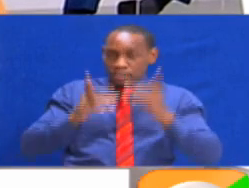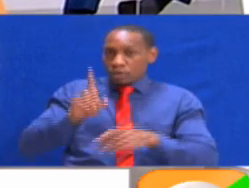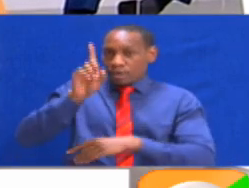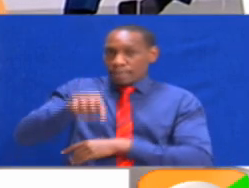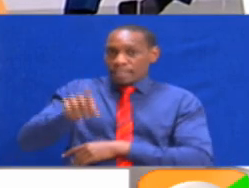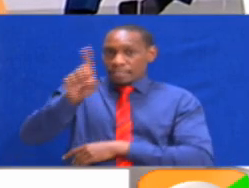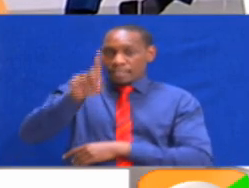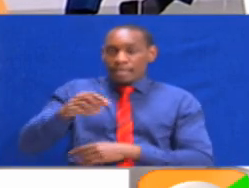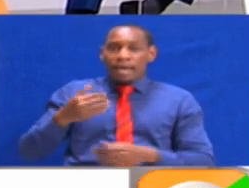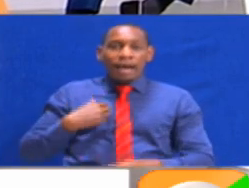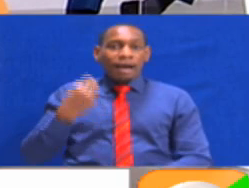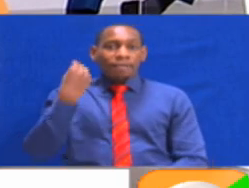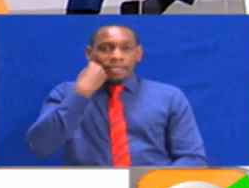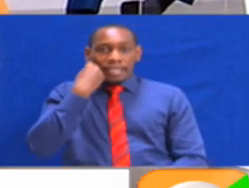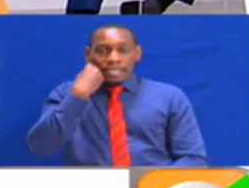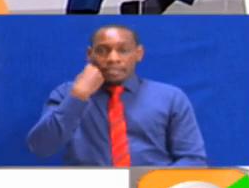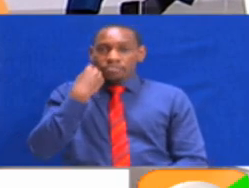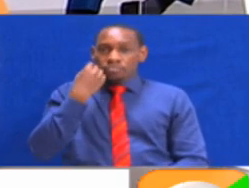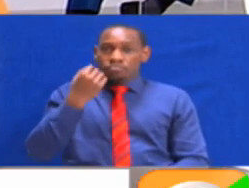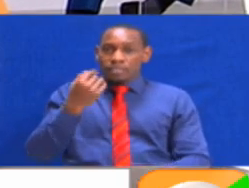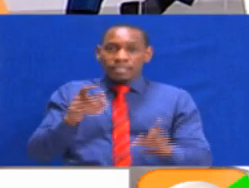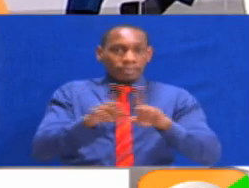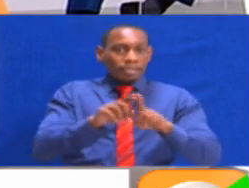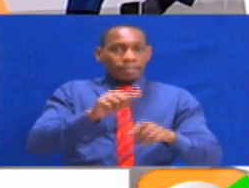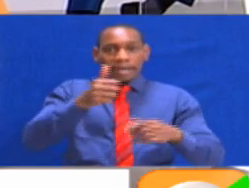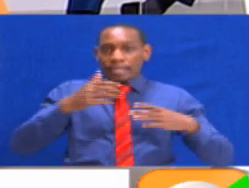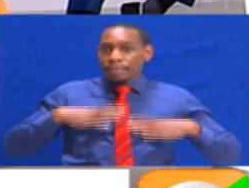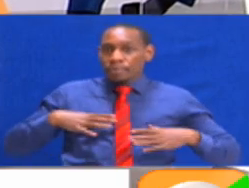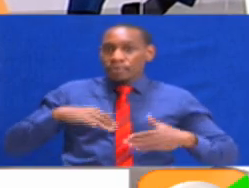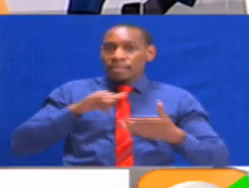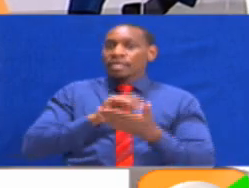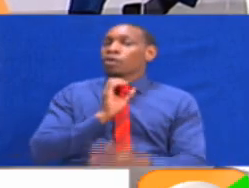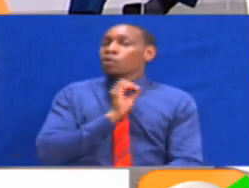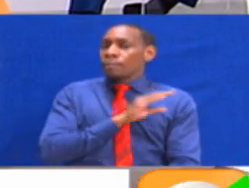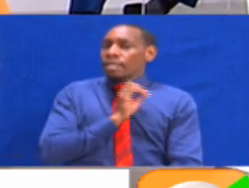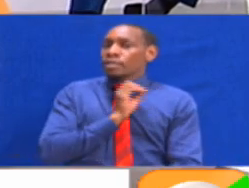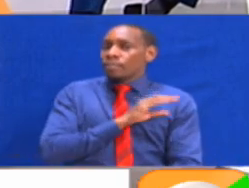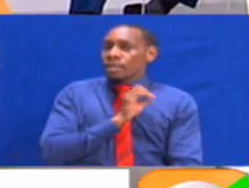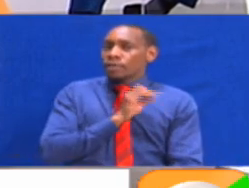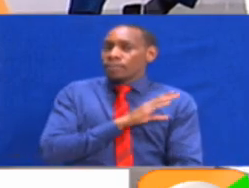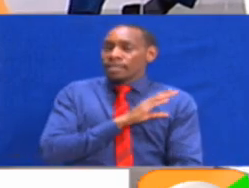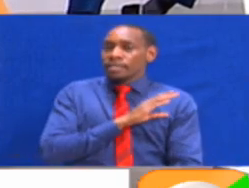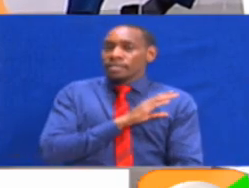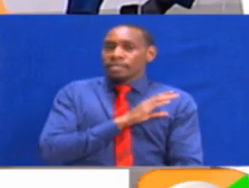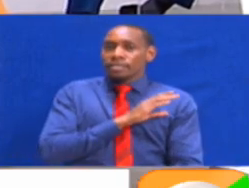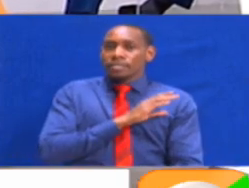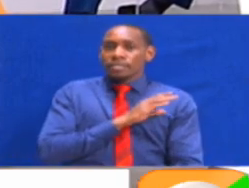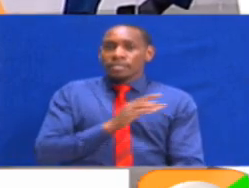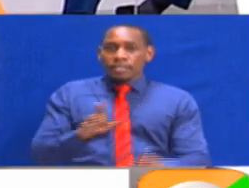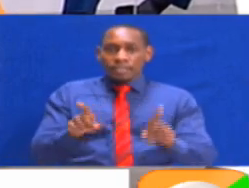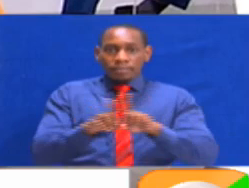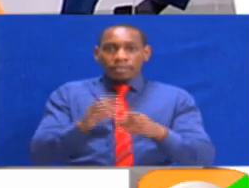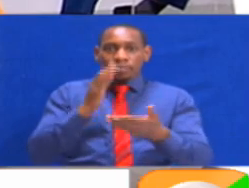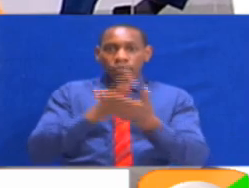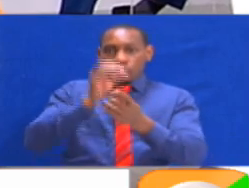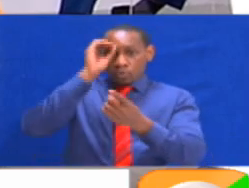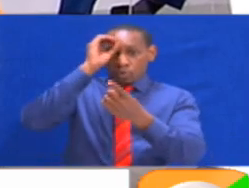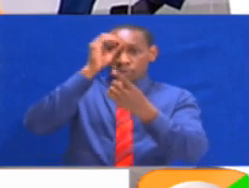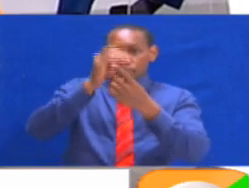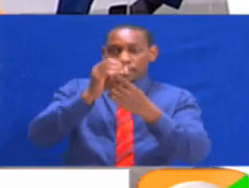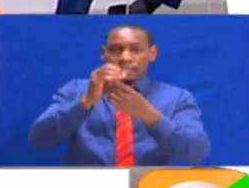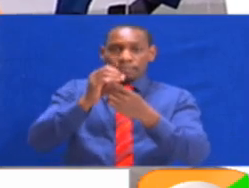Because there is a disease on one hand, and then there are people who will complain, and then there are the real objective issue